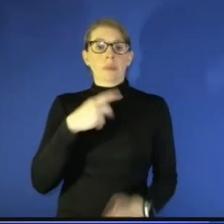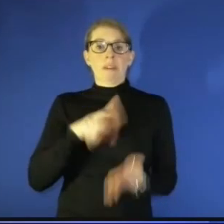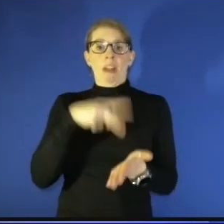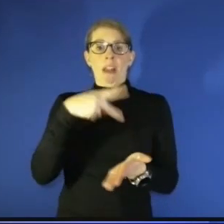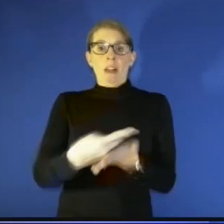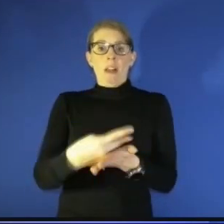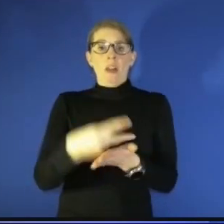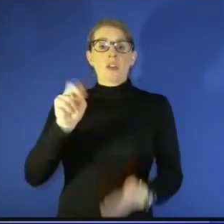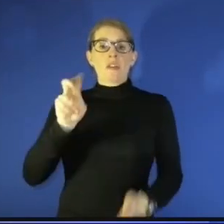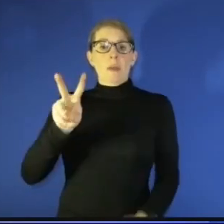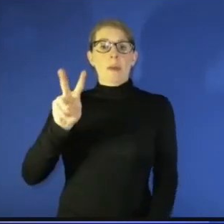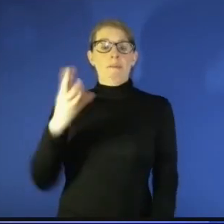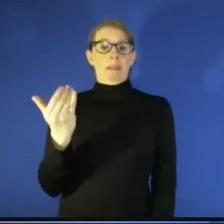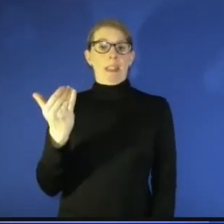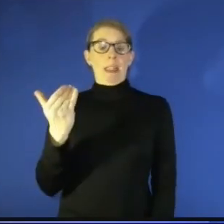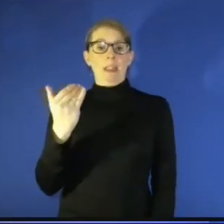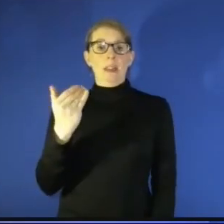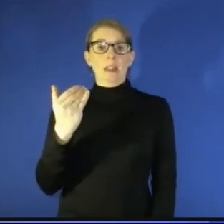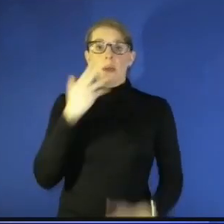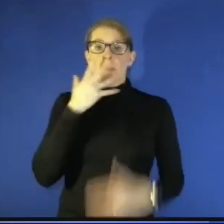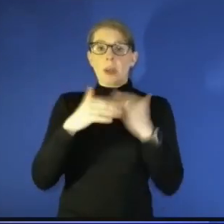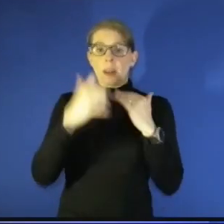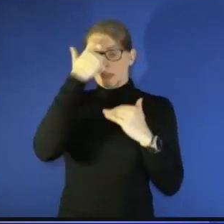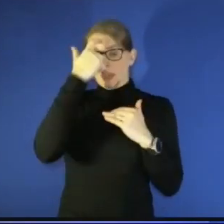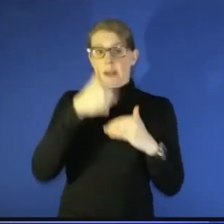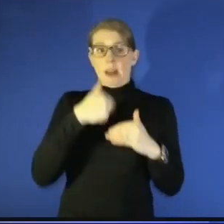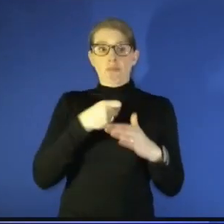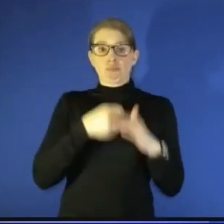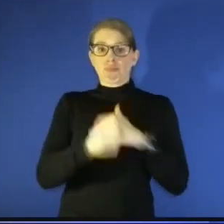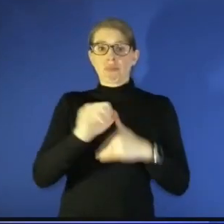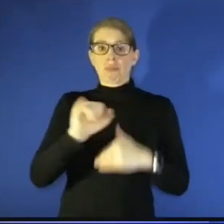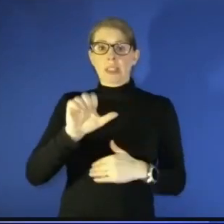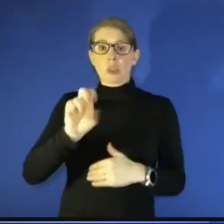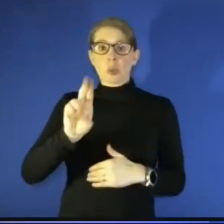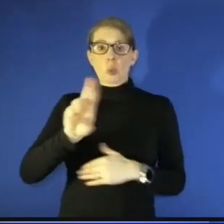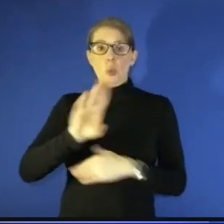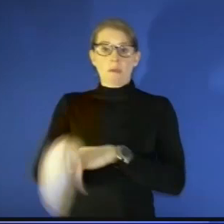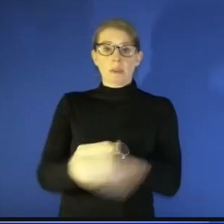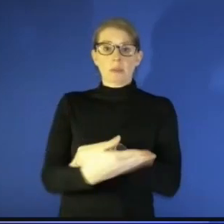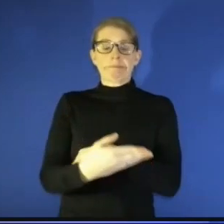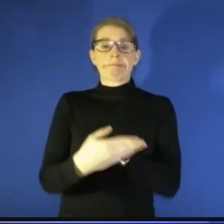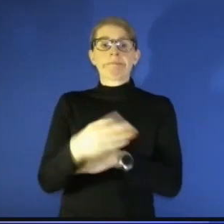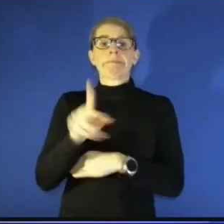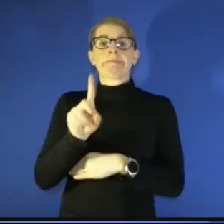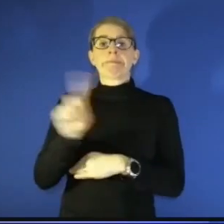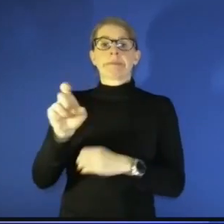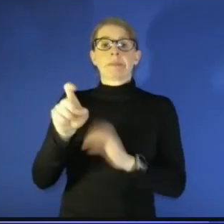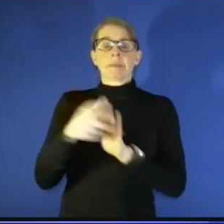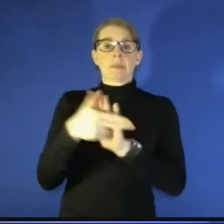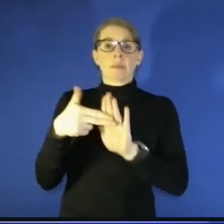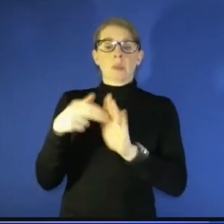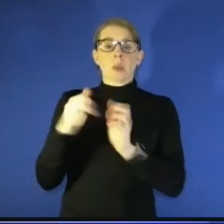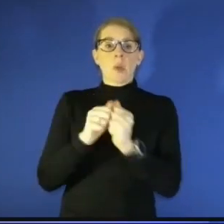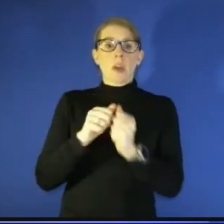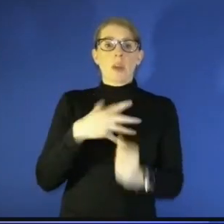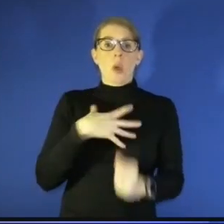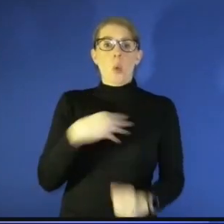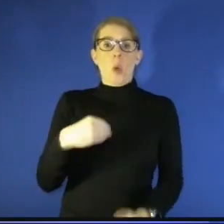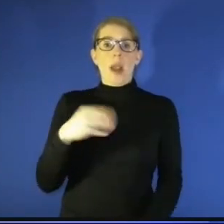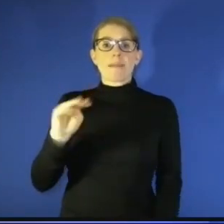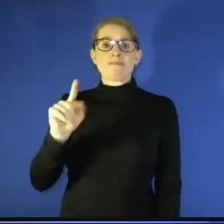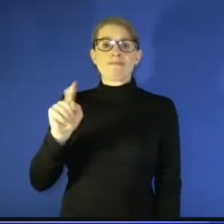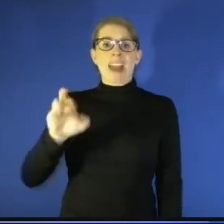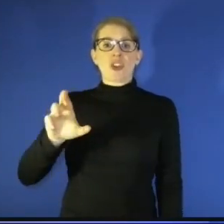on the brain. I was in ICU overnight. Since then, have been diagnosed with white matter disease. What should I